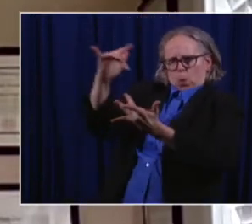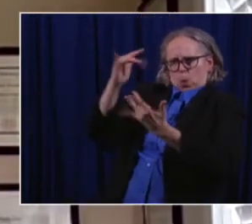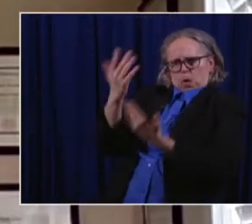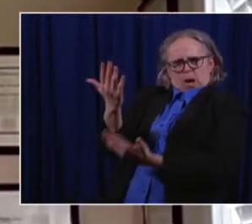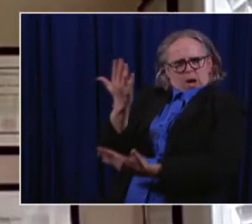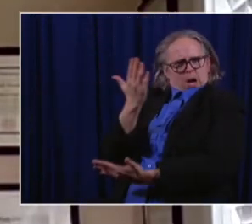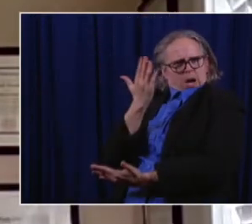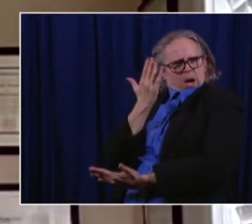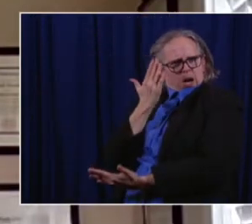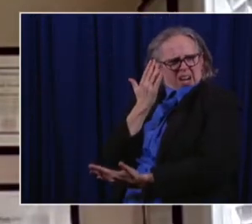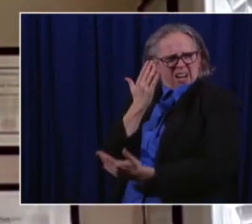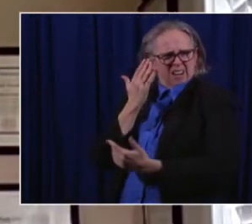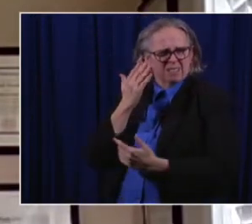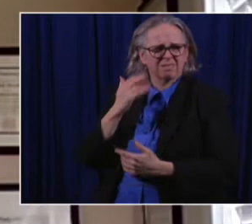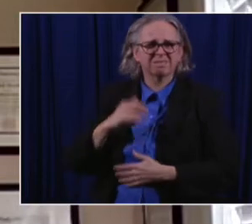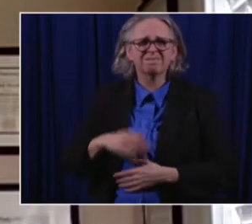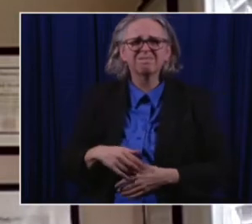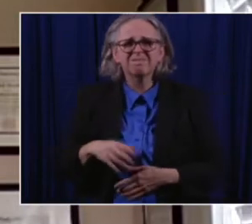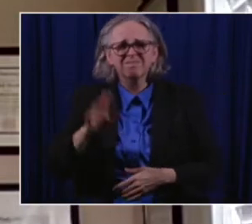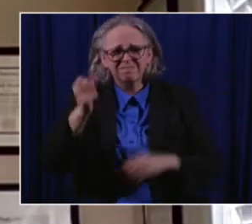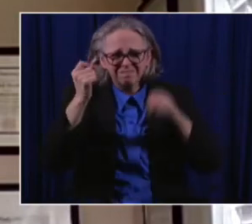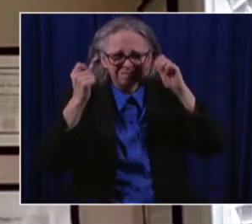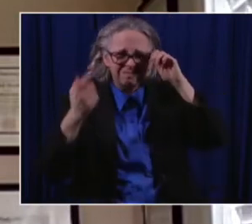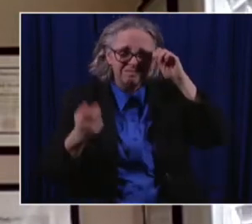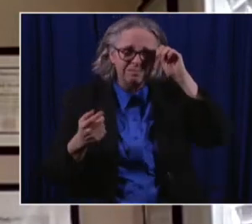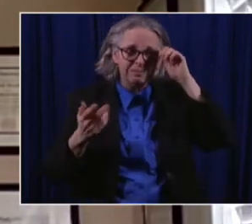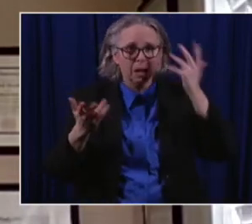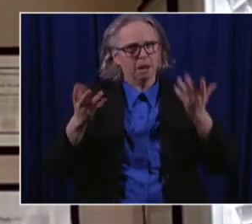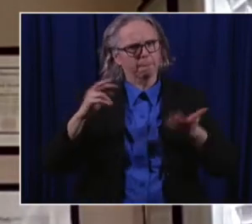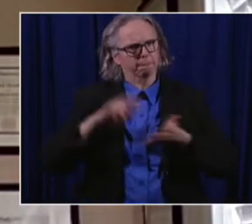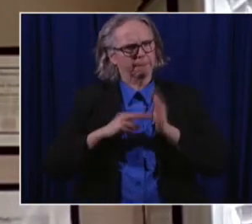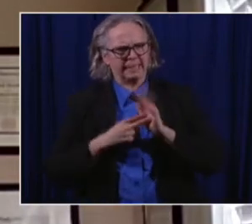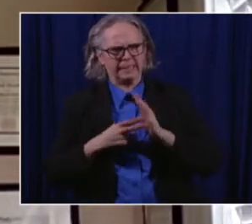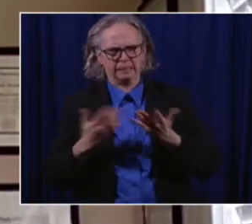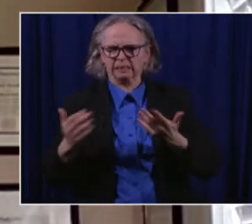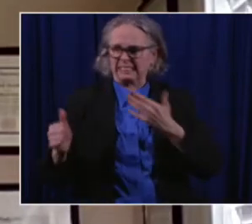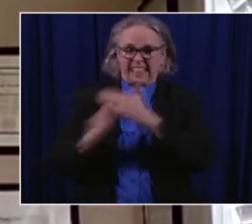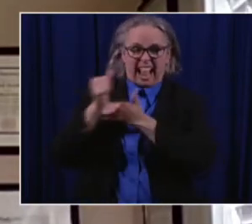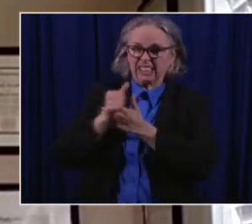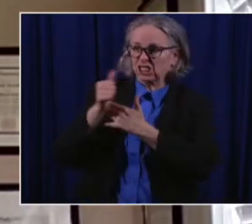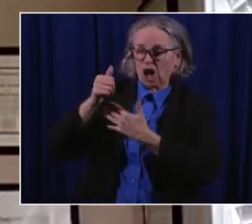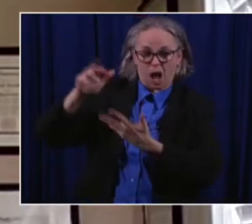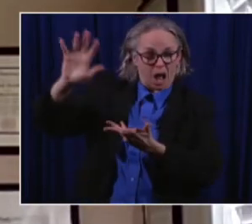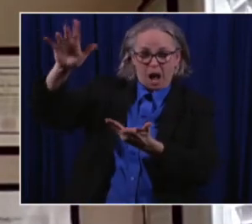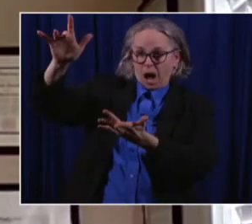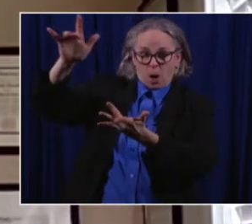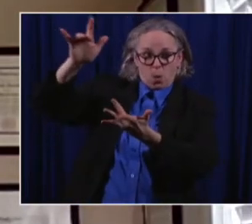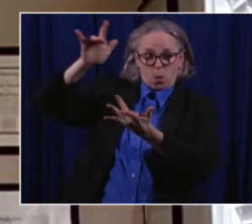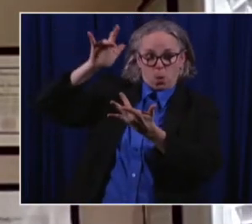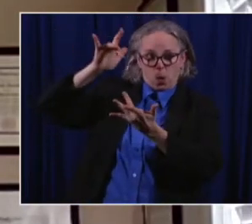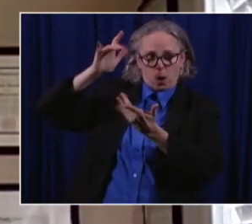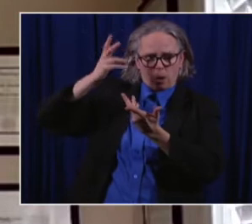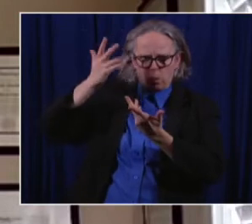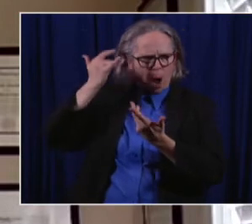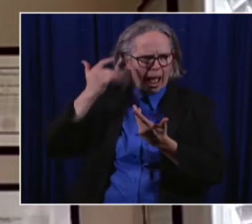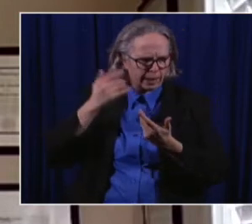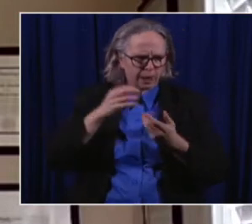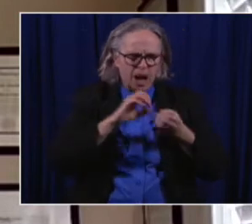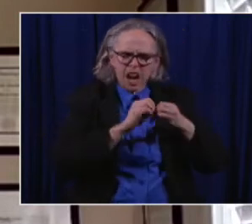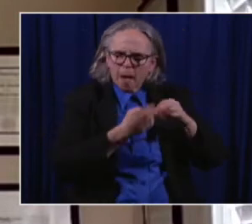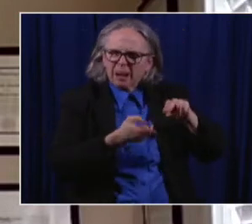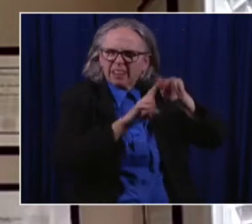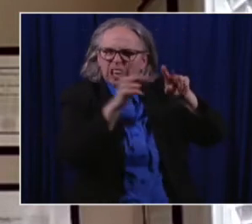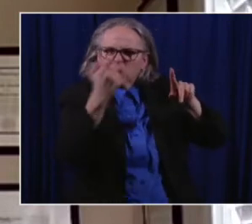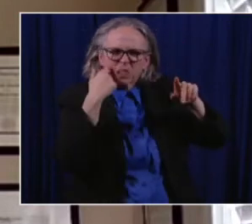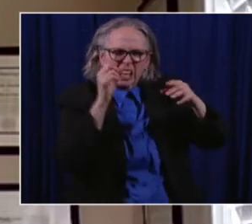tornado is associated with some of the numbers you've shared and that my colleagues have highlighted. We've got